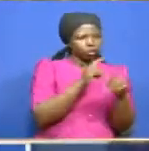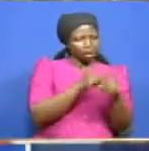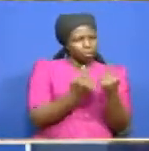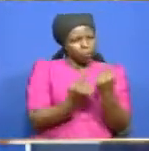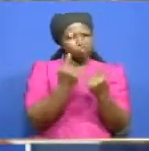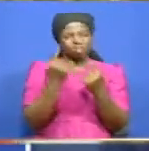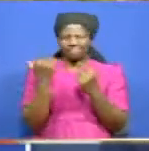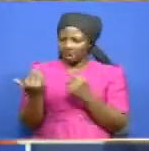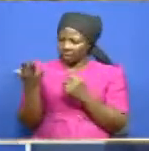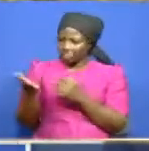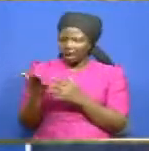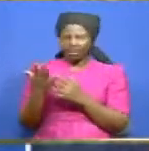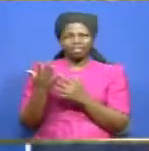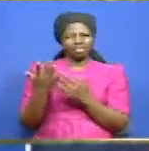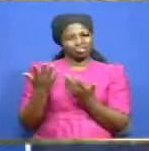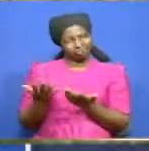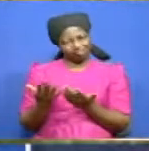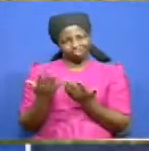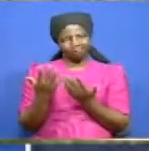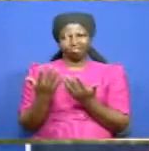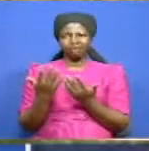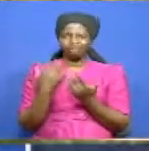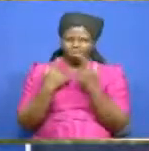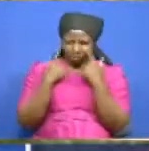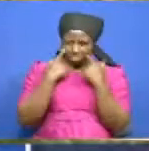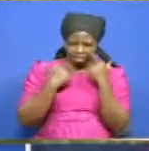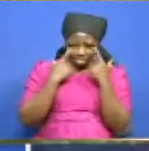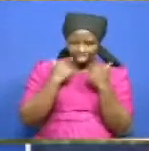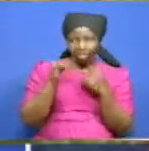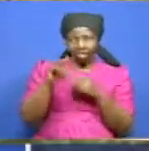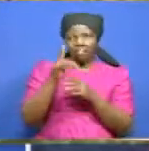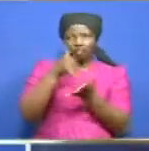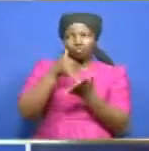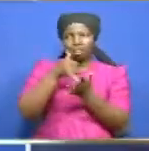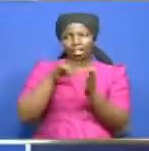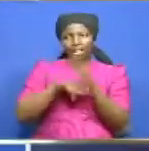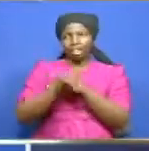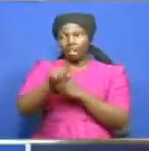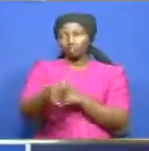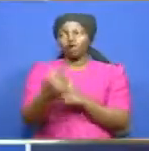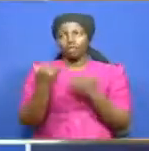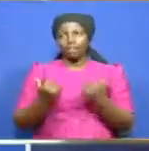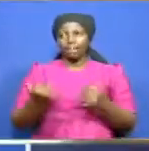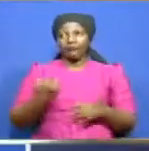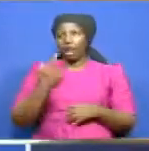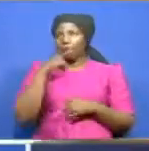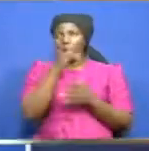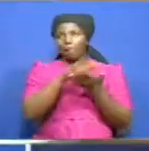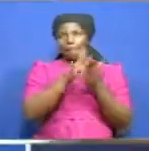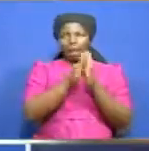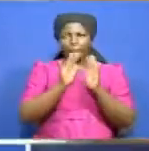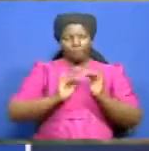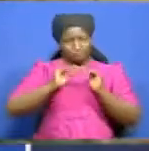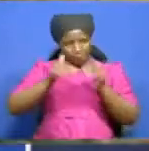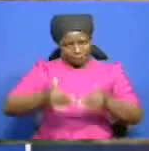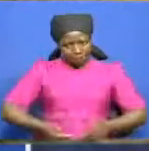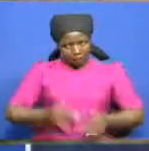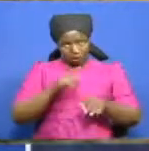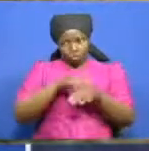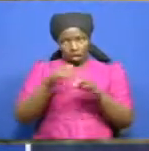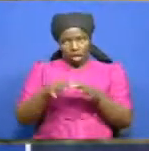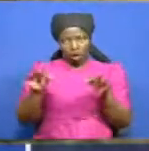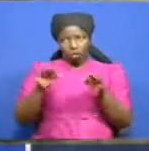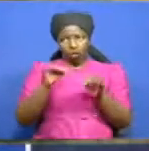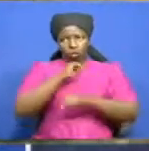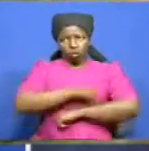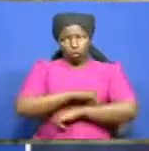mbadilisha usiku analialia. Becky is among thousands of teenage girls who got pregnant during the long school break occasioned